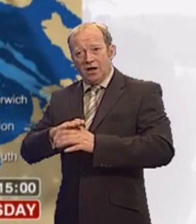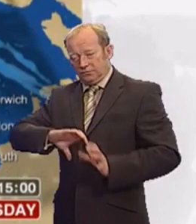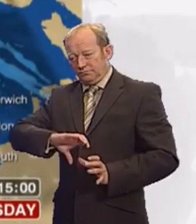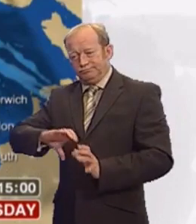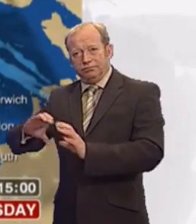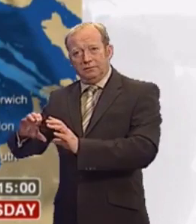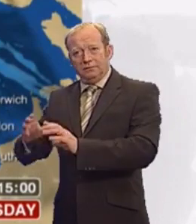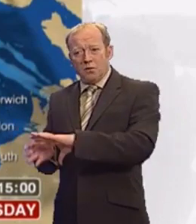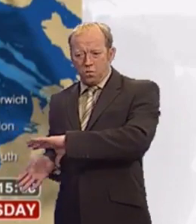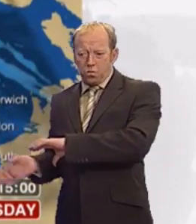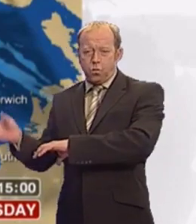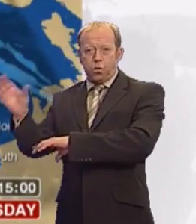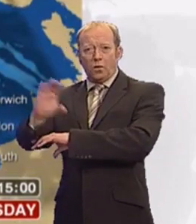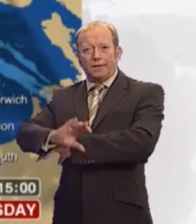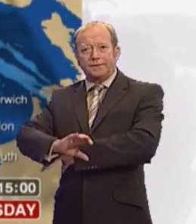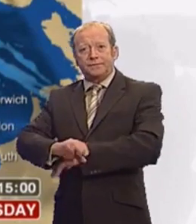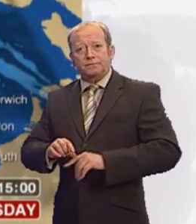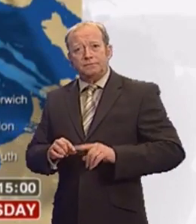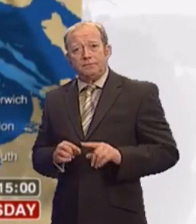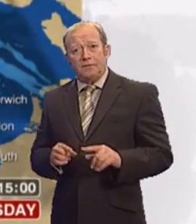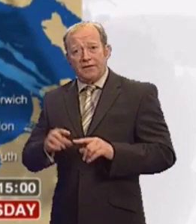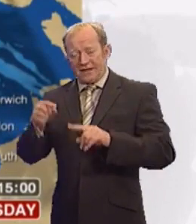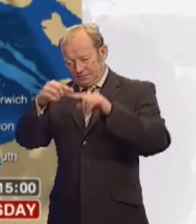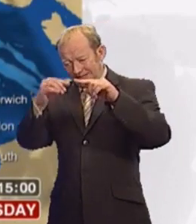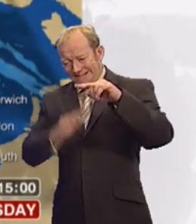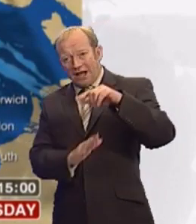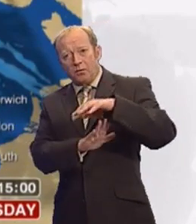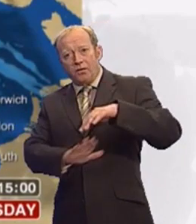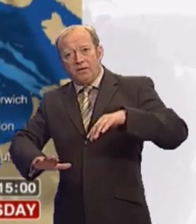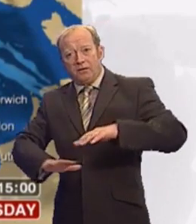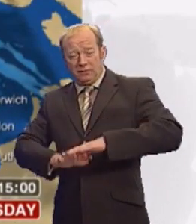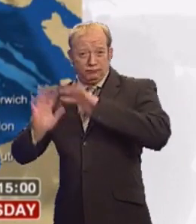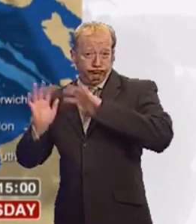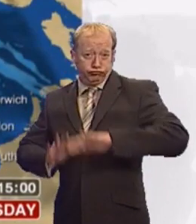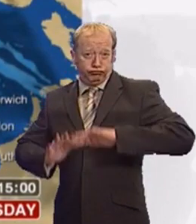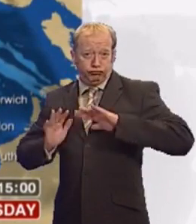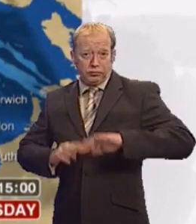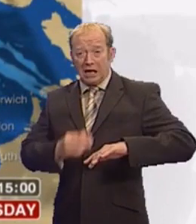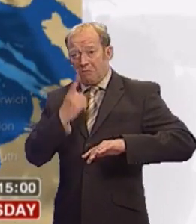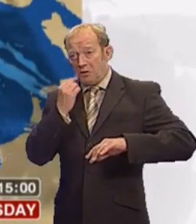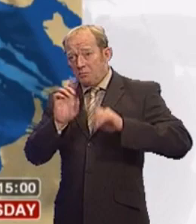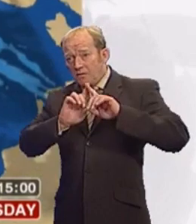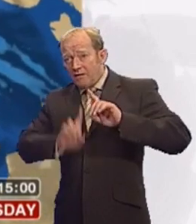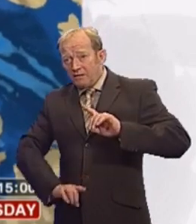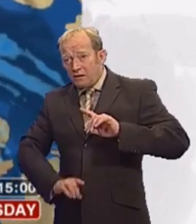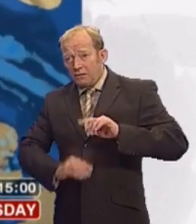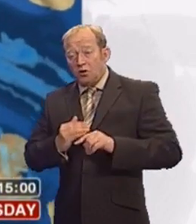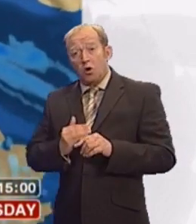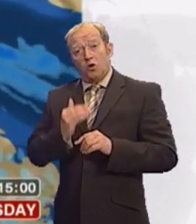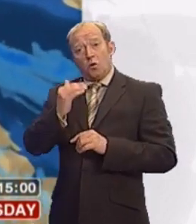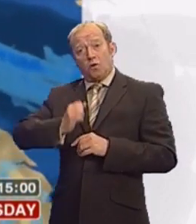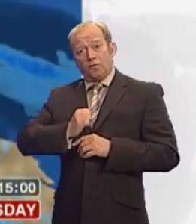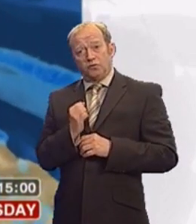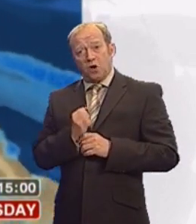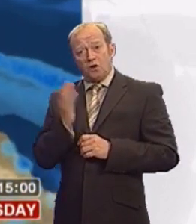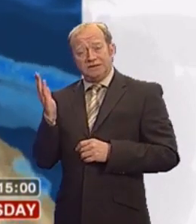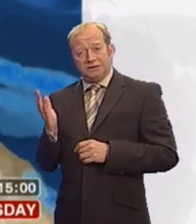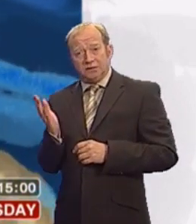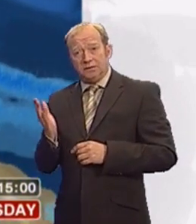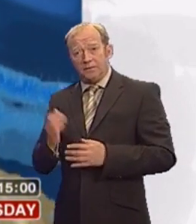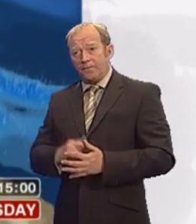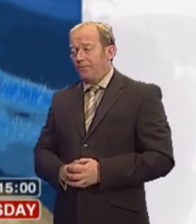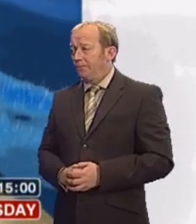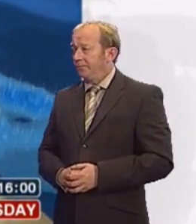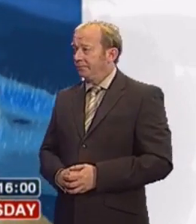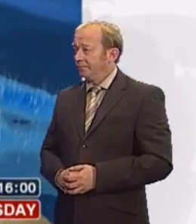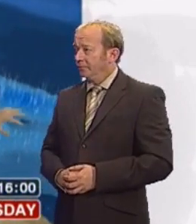around the broad area of low pressure, and the lumps further south. Those are some of those heavy showers, perhaps thundery further north though for parts of Scotland. We still have the area